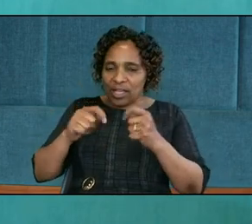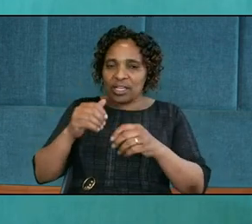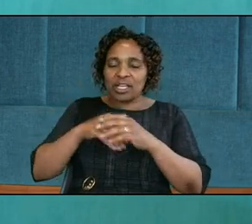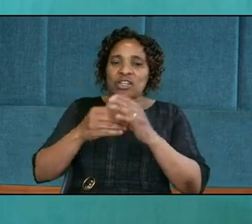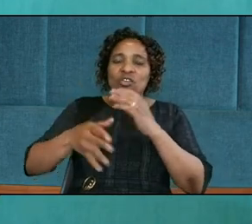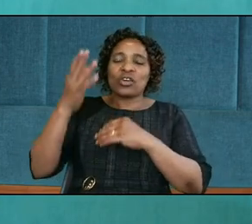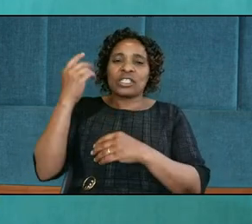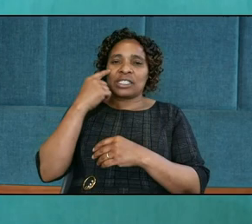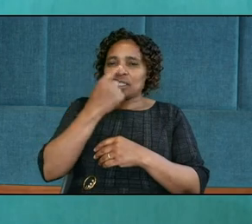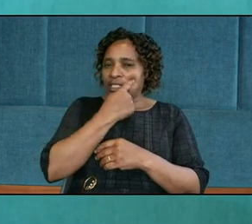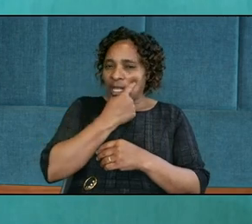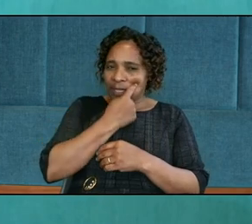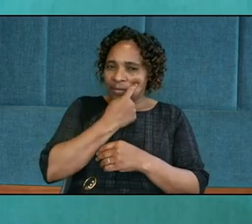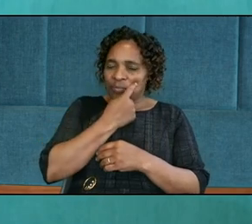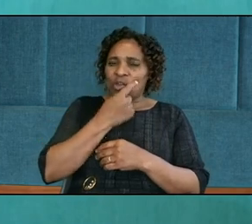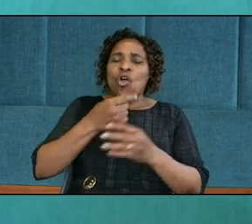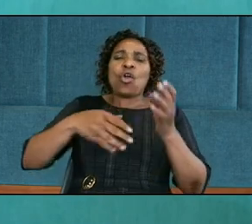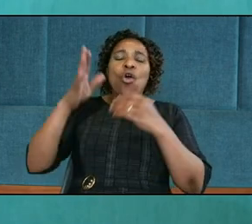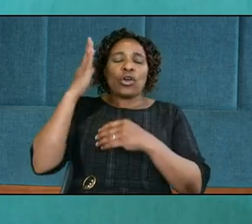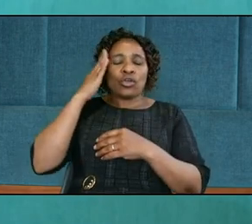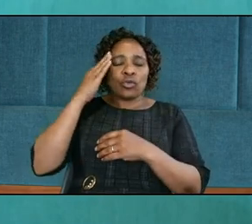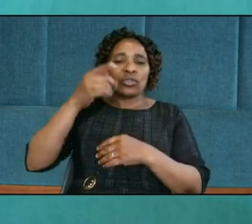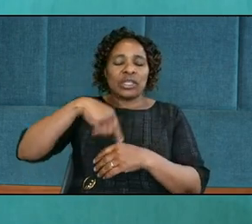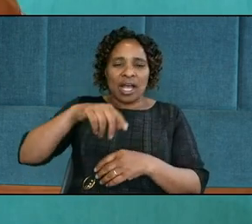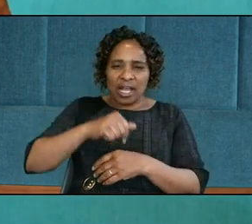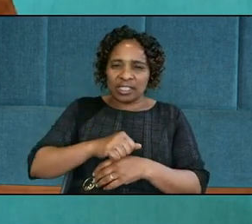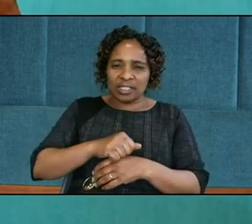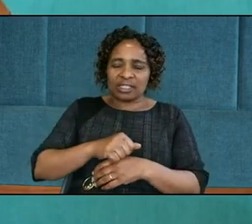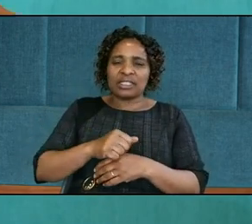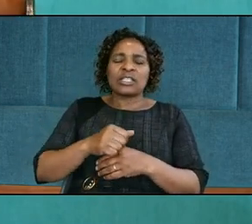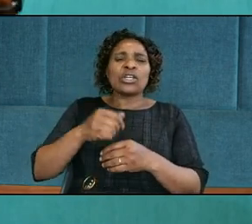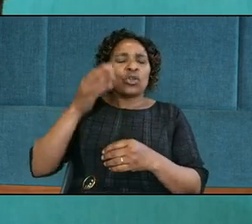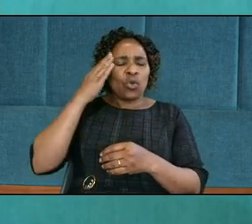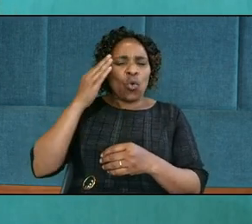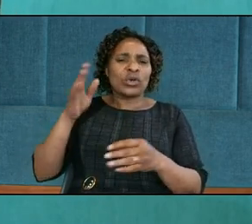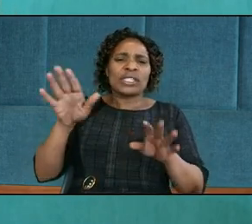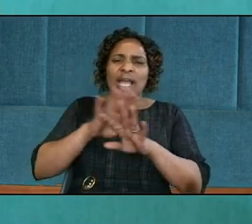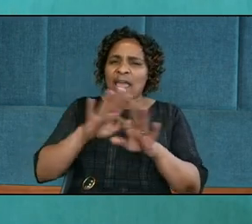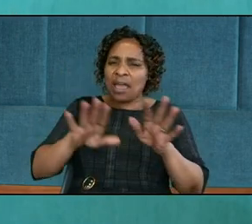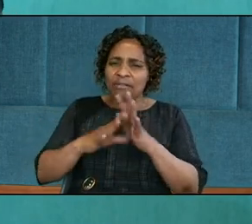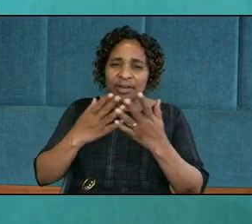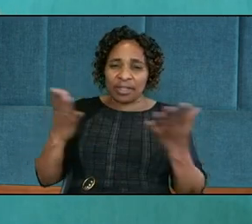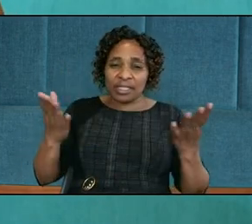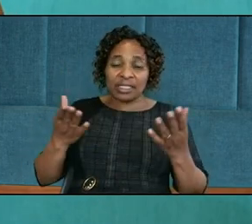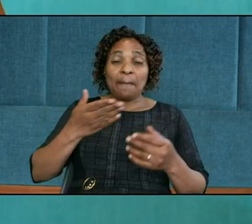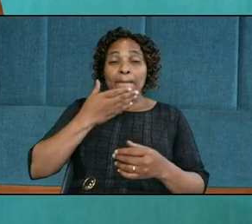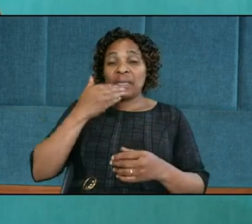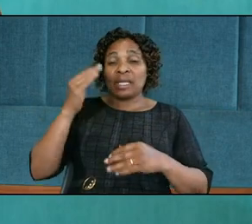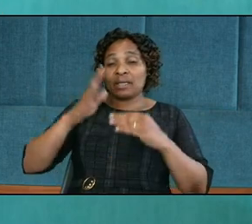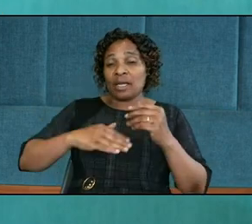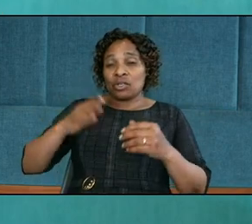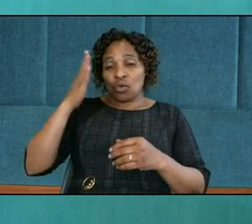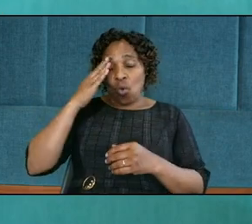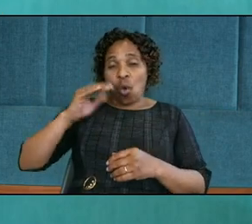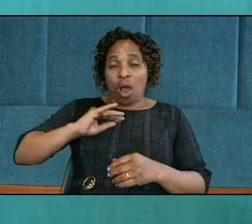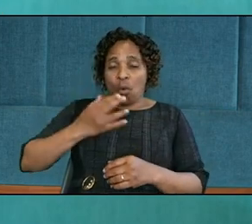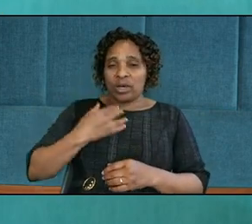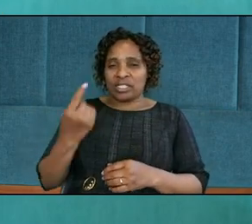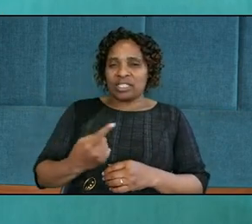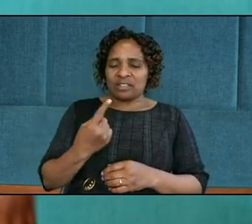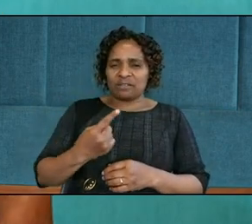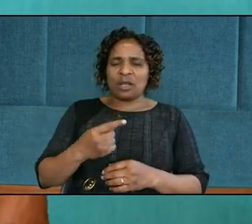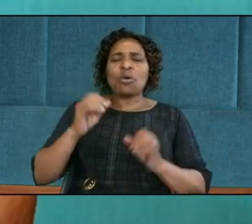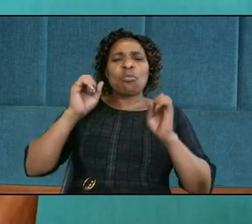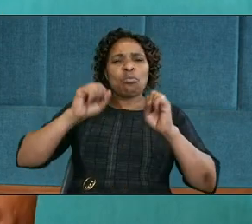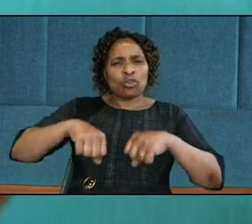so in conclusion, I just want to say that God knows us. He knows us intimately. He knows us even better than we know ourselves. Why don't we